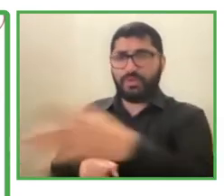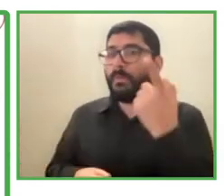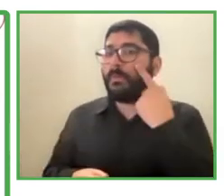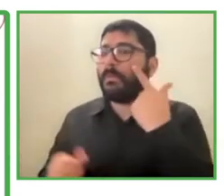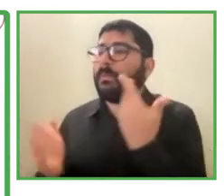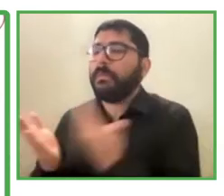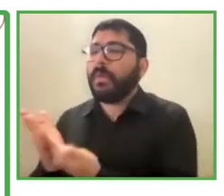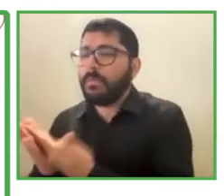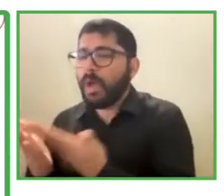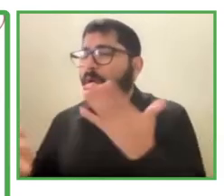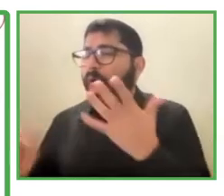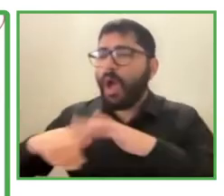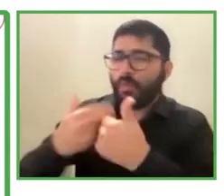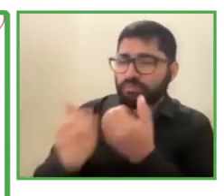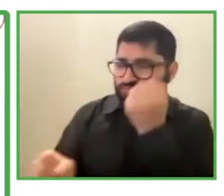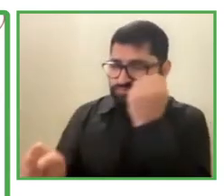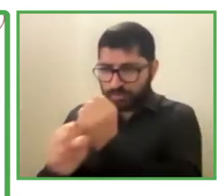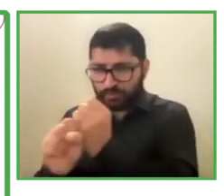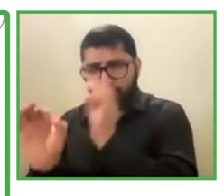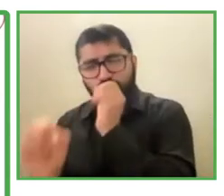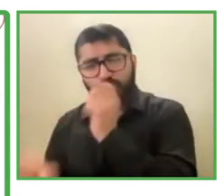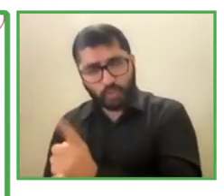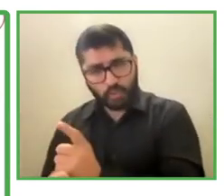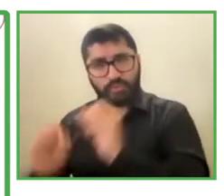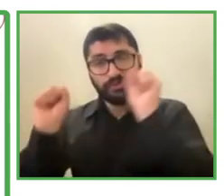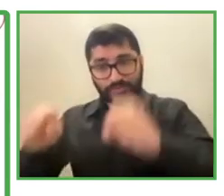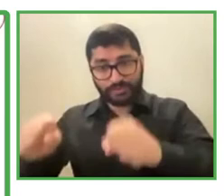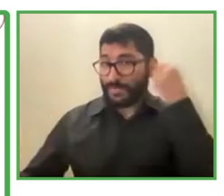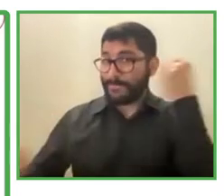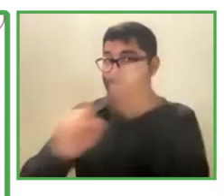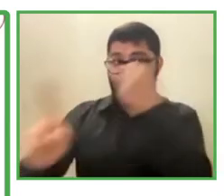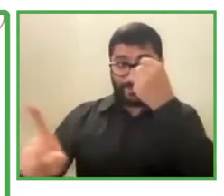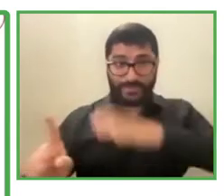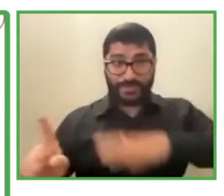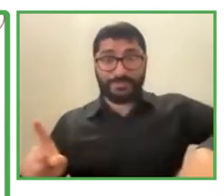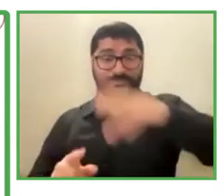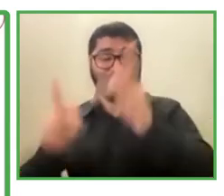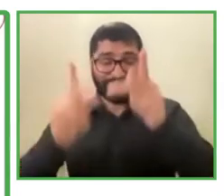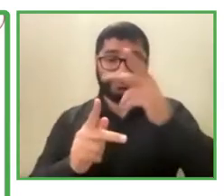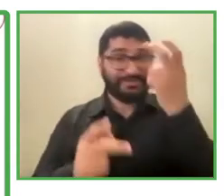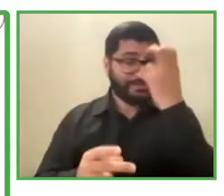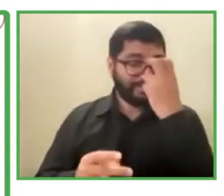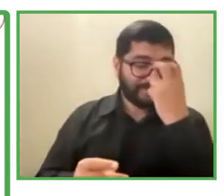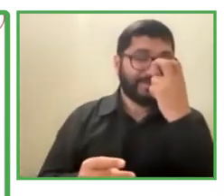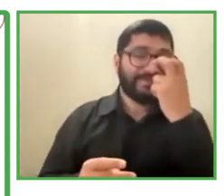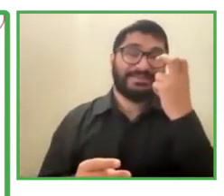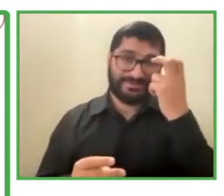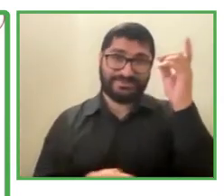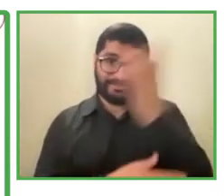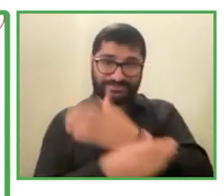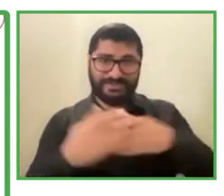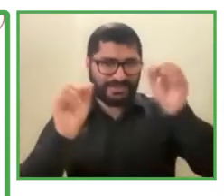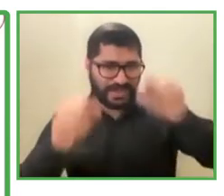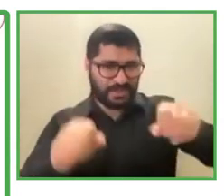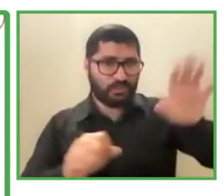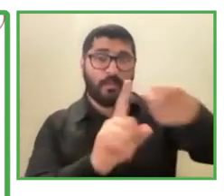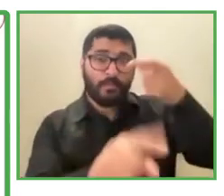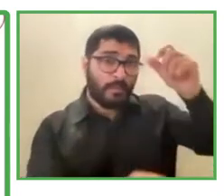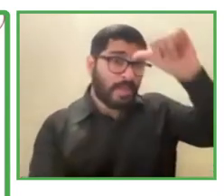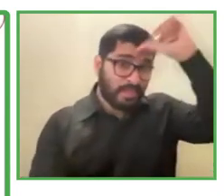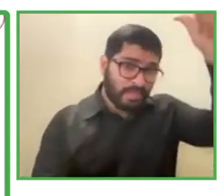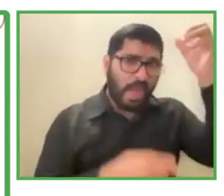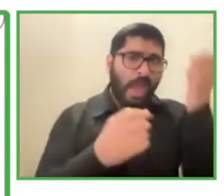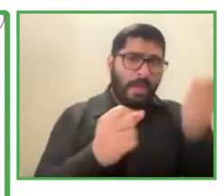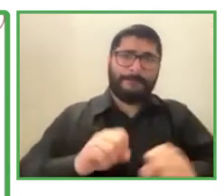just in India, but around the world. We see that we want to make the iTool free of cost